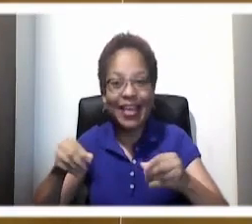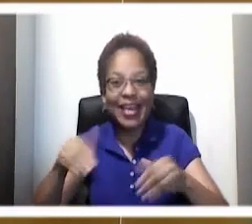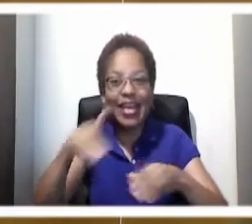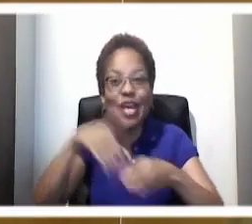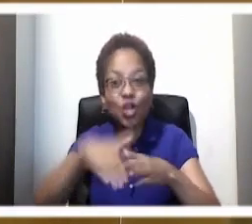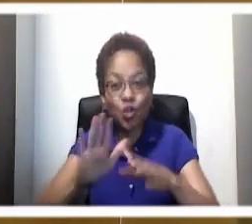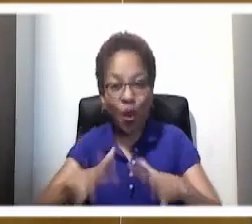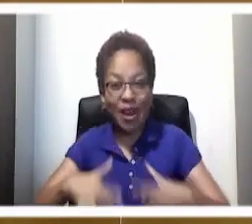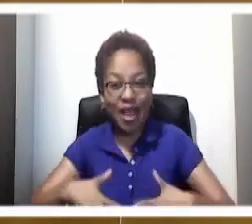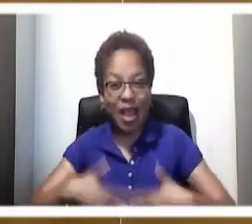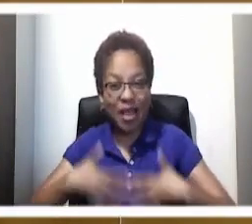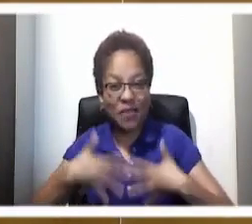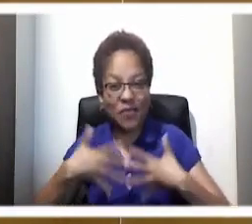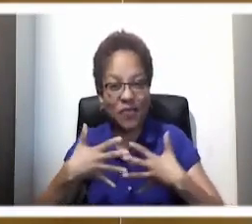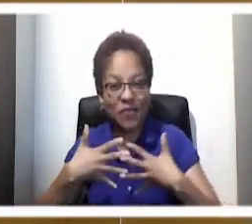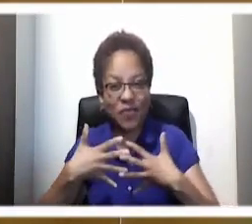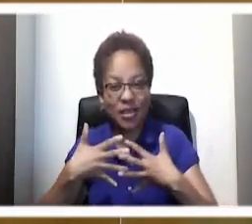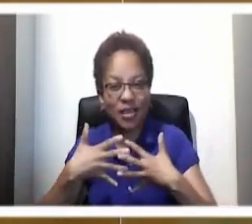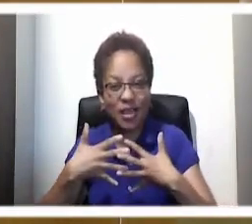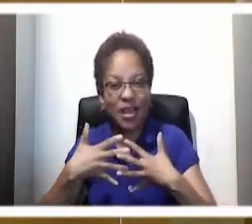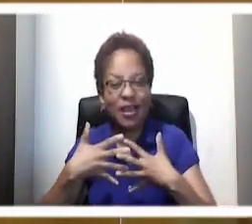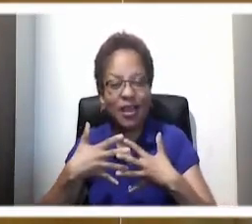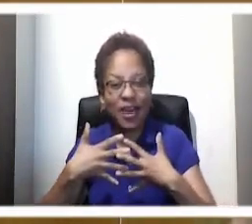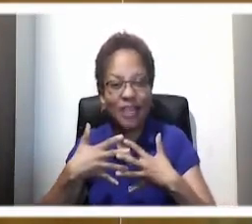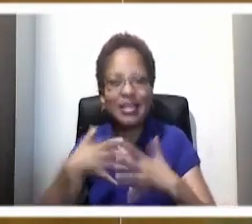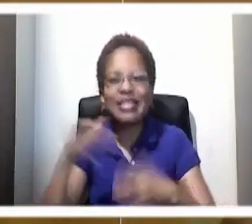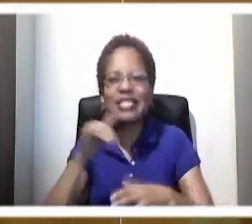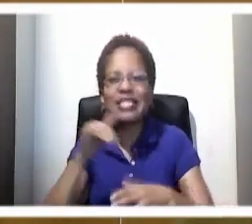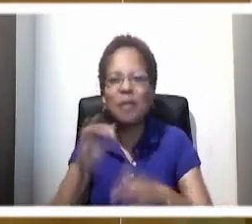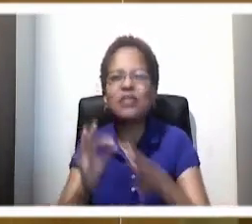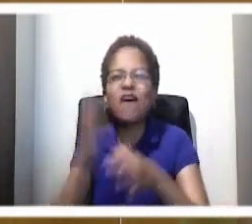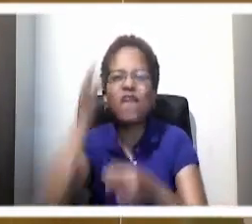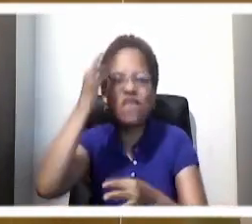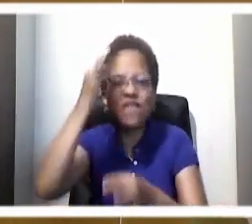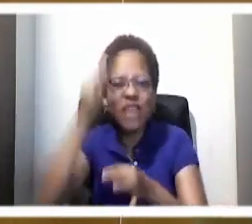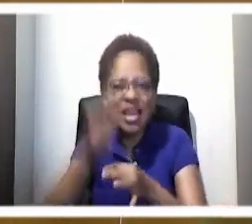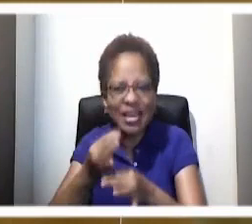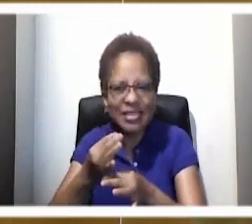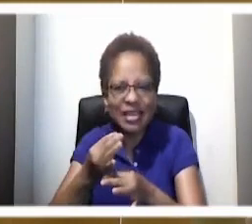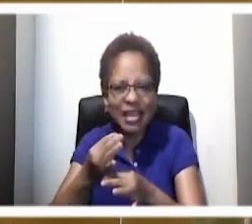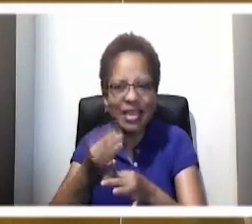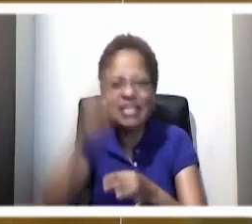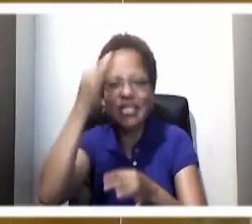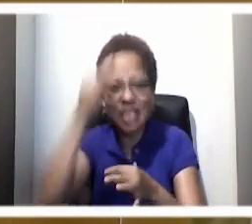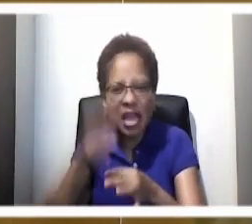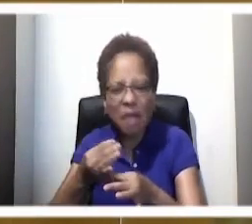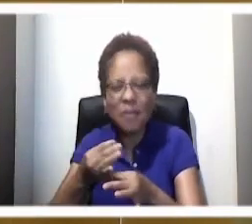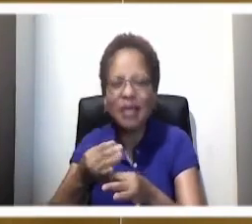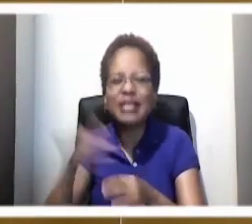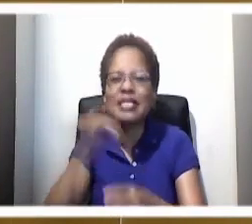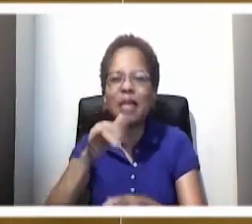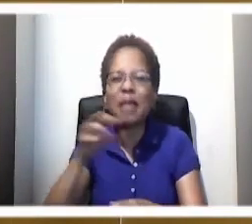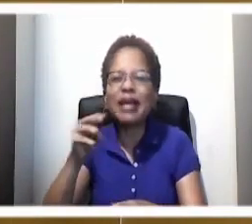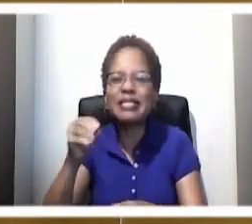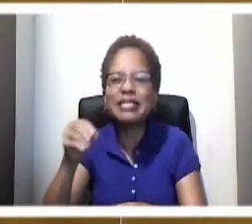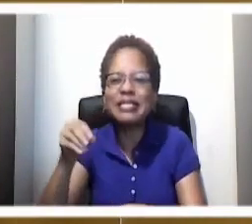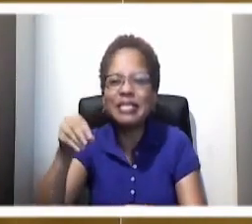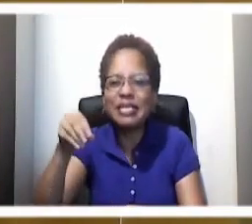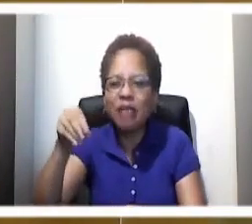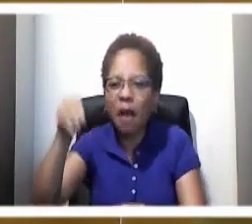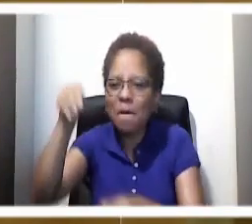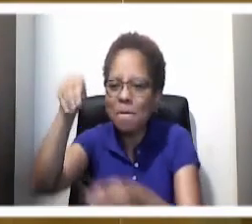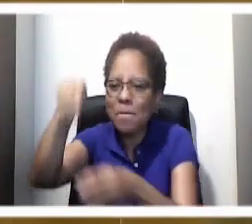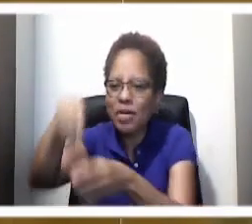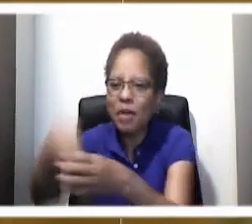within which that seed of faith has been planted. Let us nourish it with faithful prayer life,